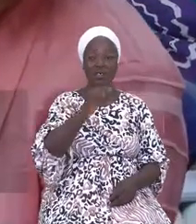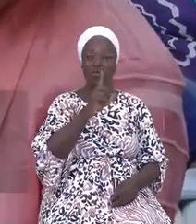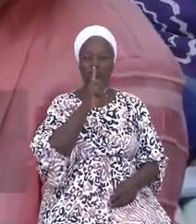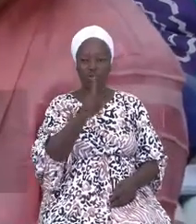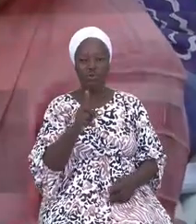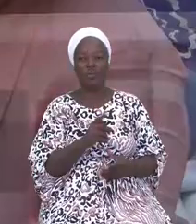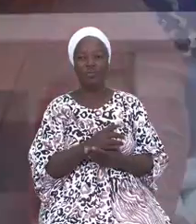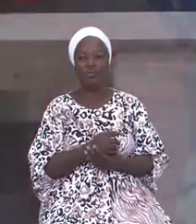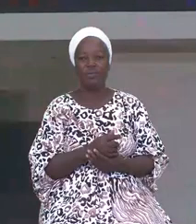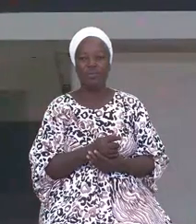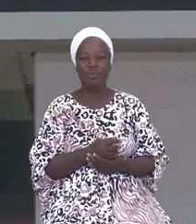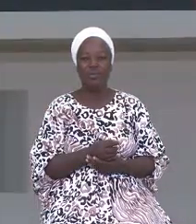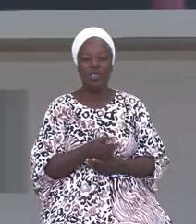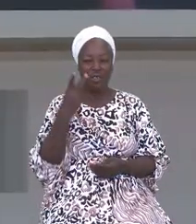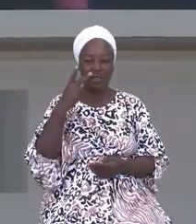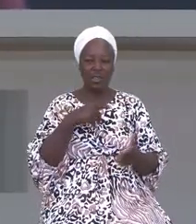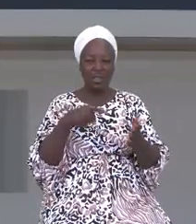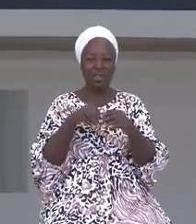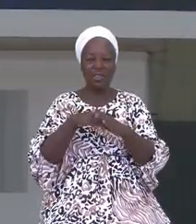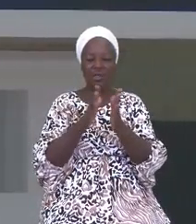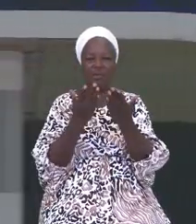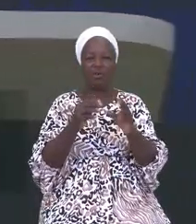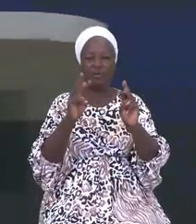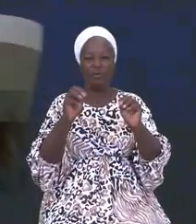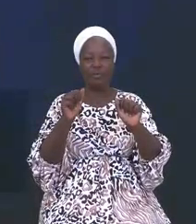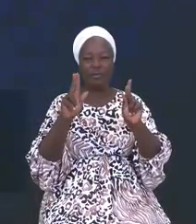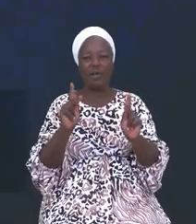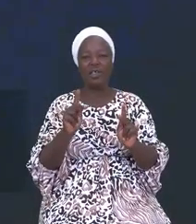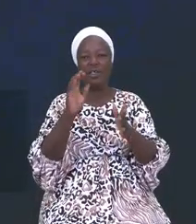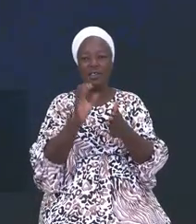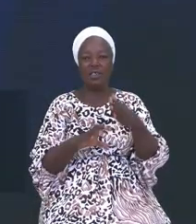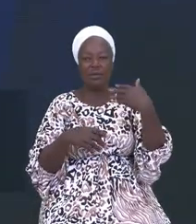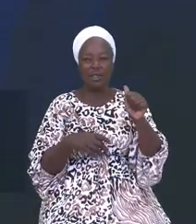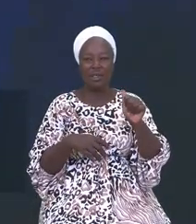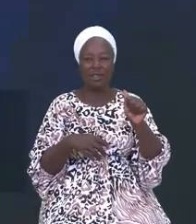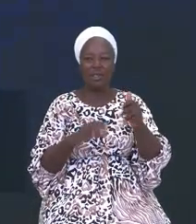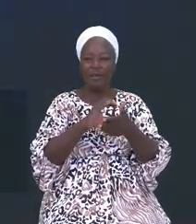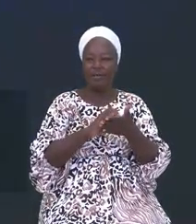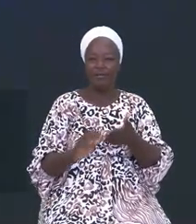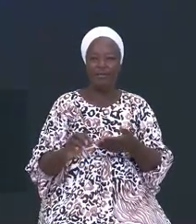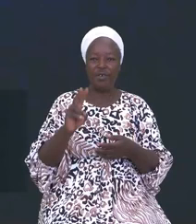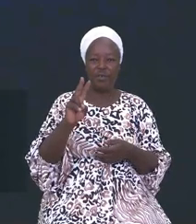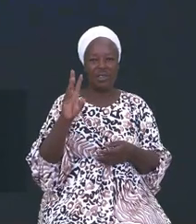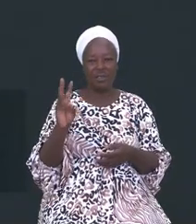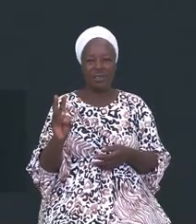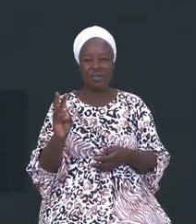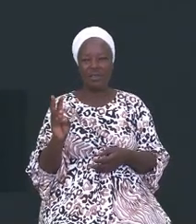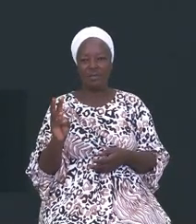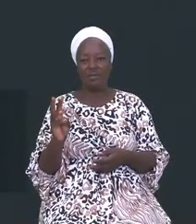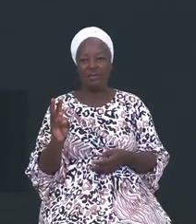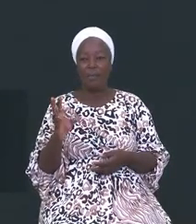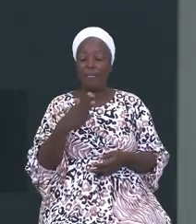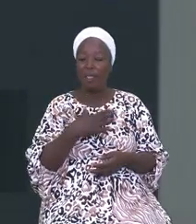Yeah. Look at this now in Mark chapter 10, and I'm reading from verse 26. And